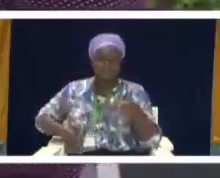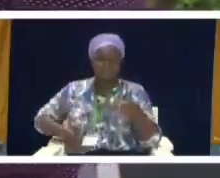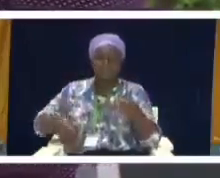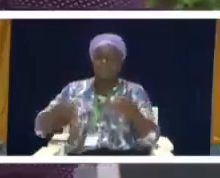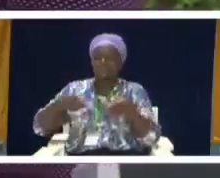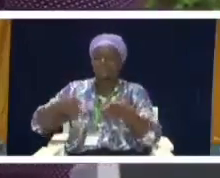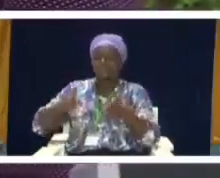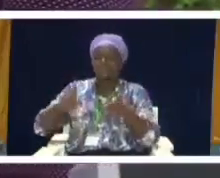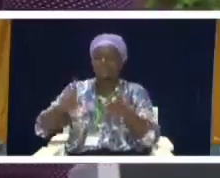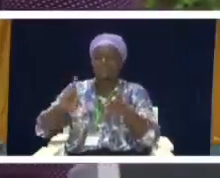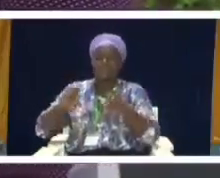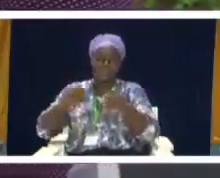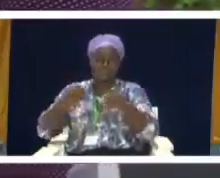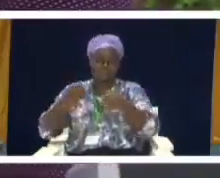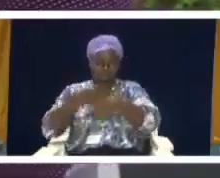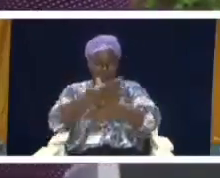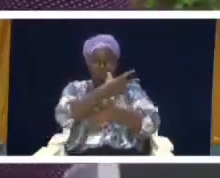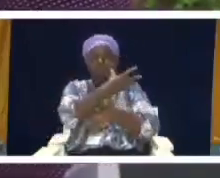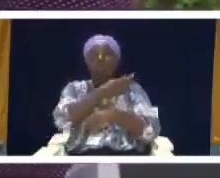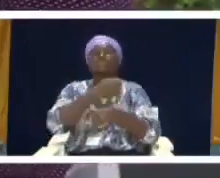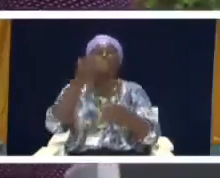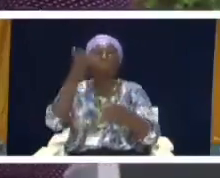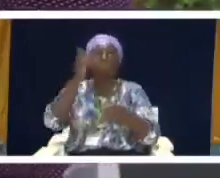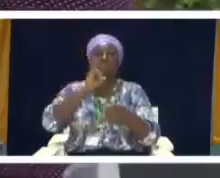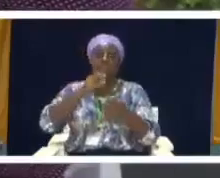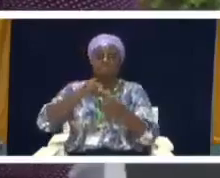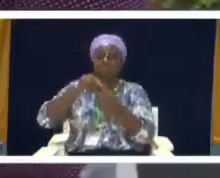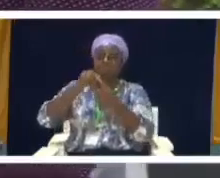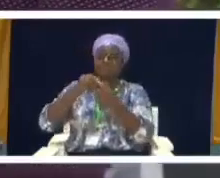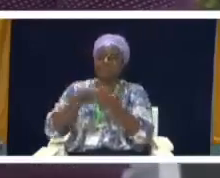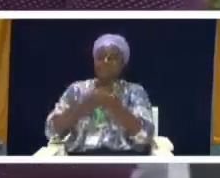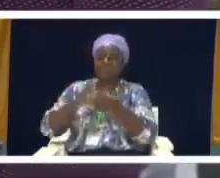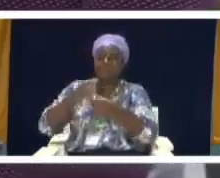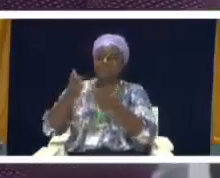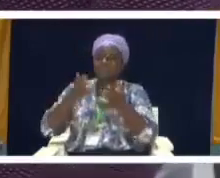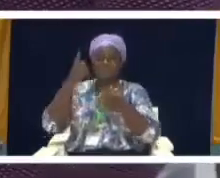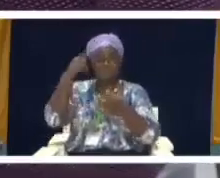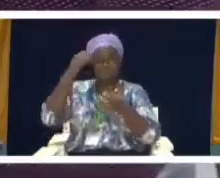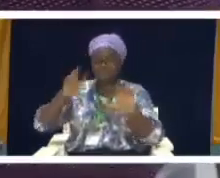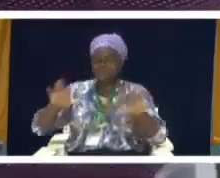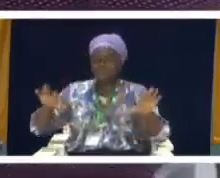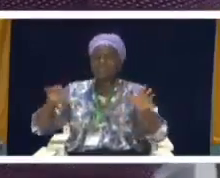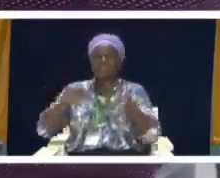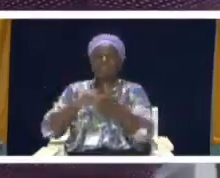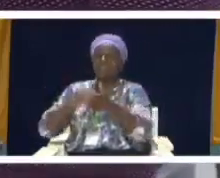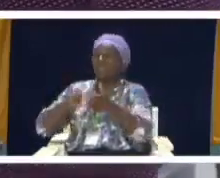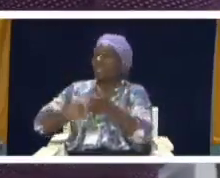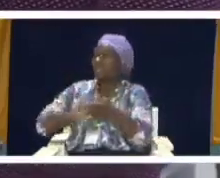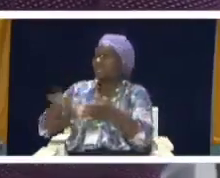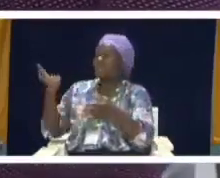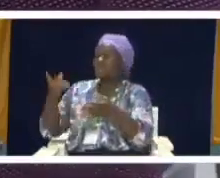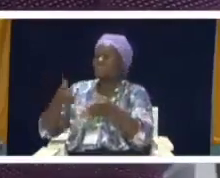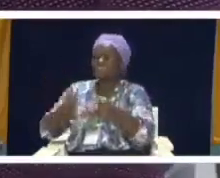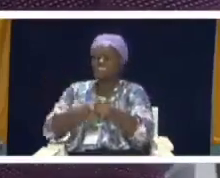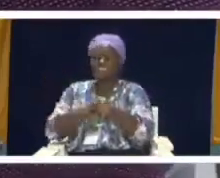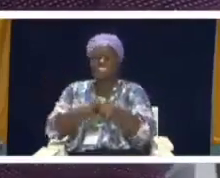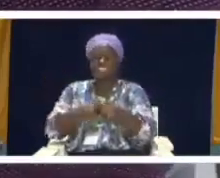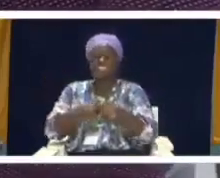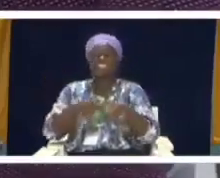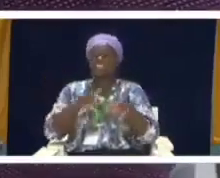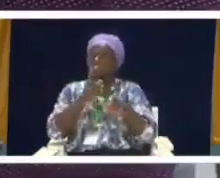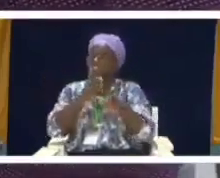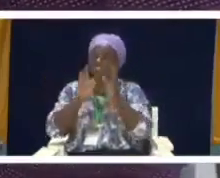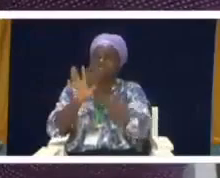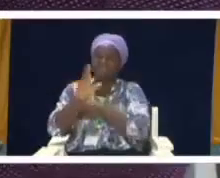there was this special Holy Ghost service for children, and it was like I was like, God, you just have to do it. And